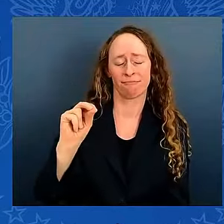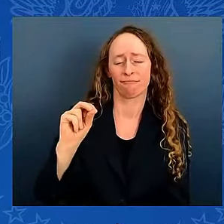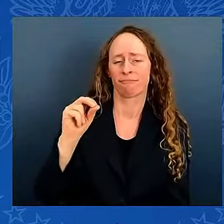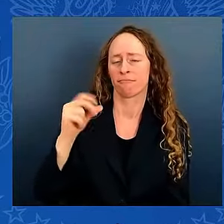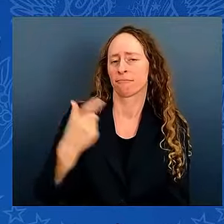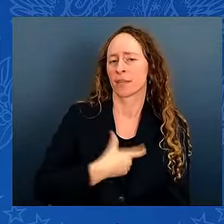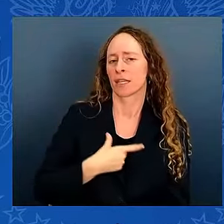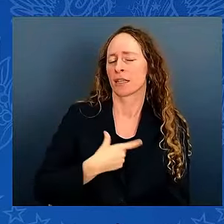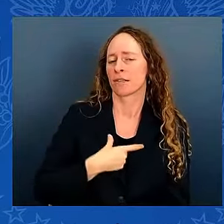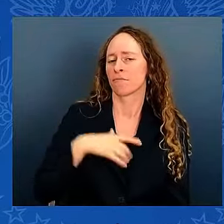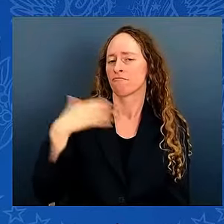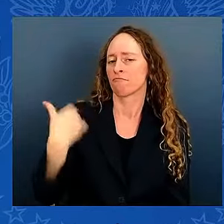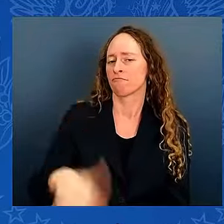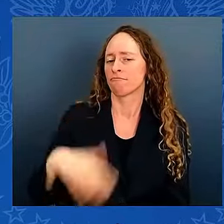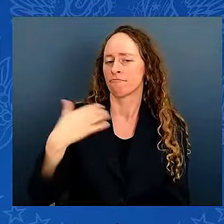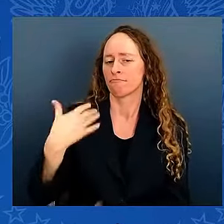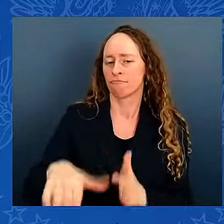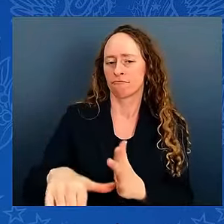period.